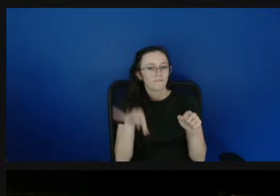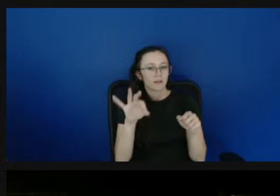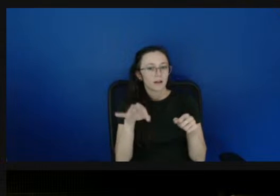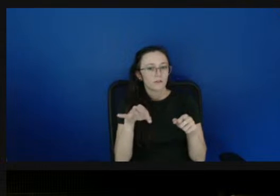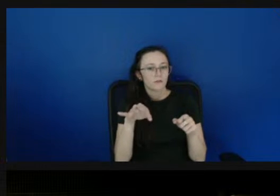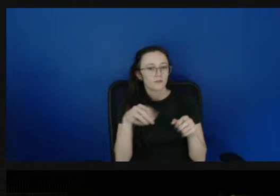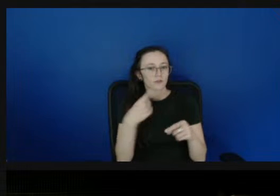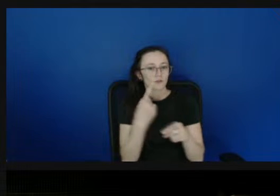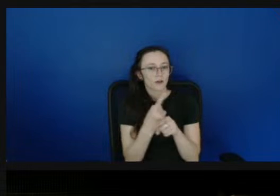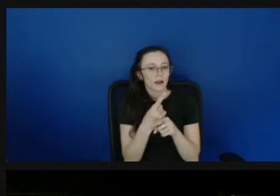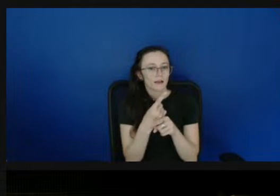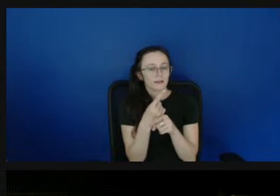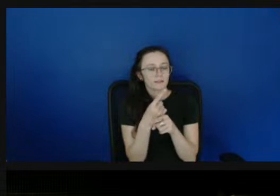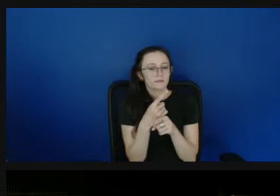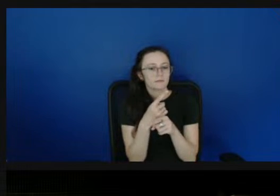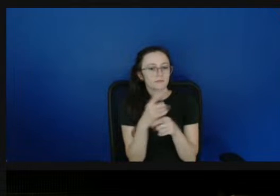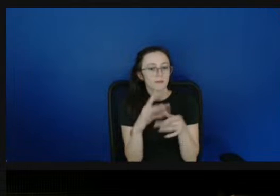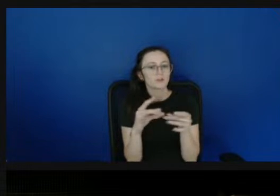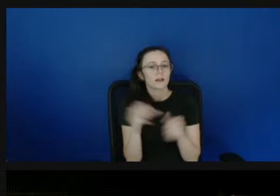61 meters, 200 feet.